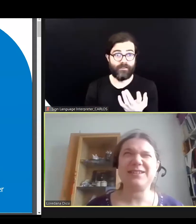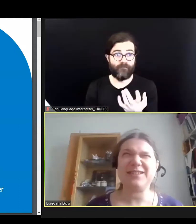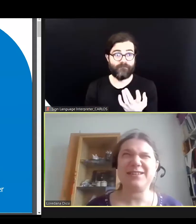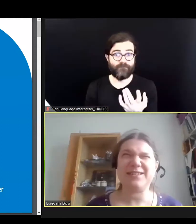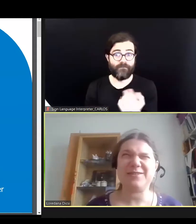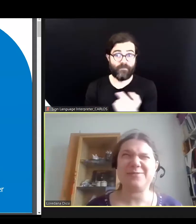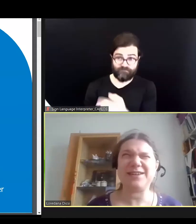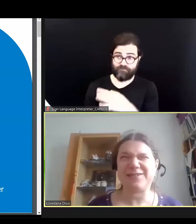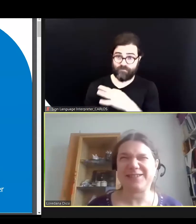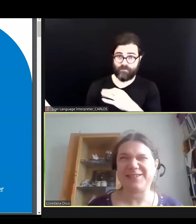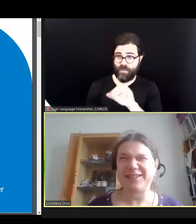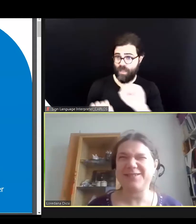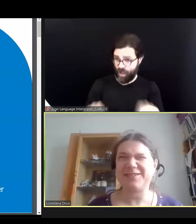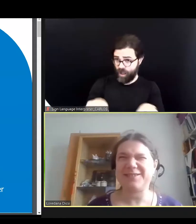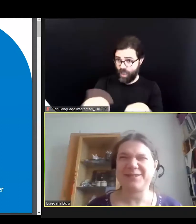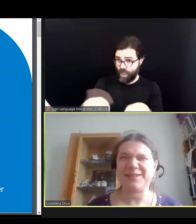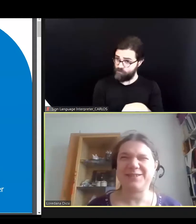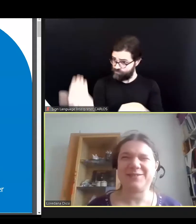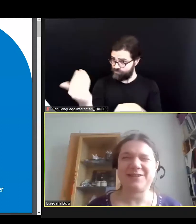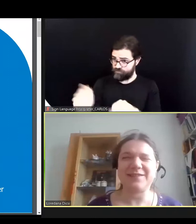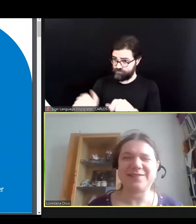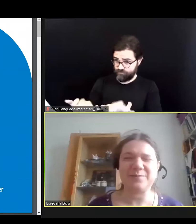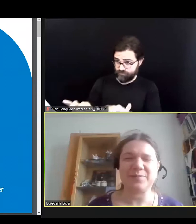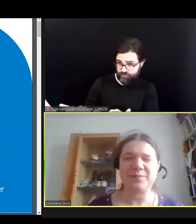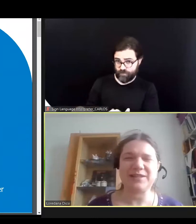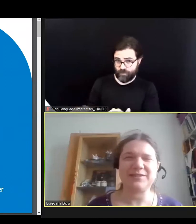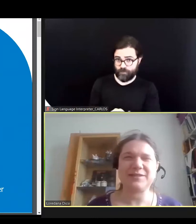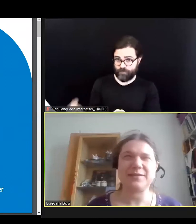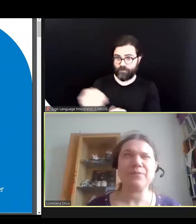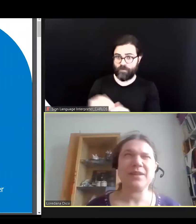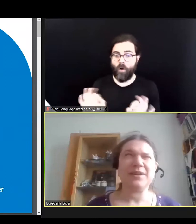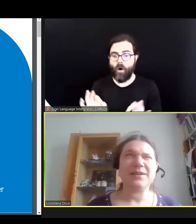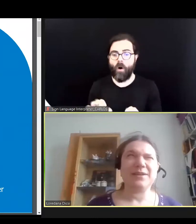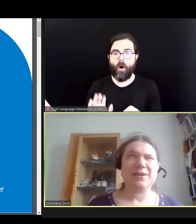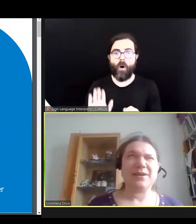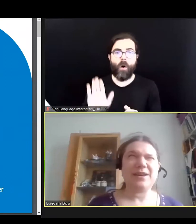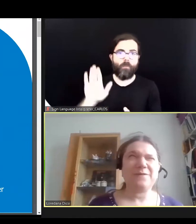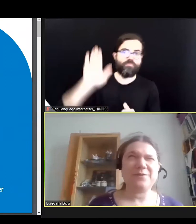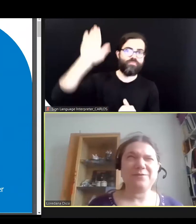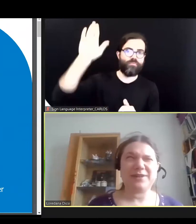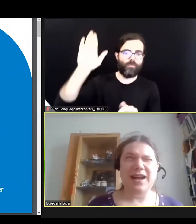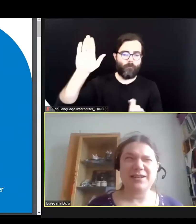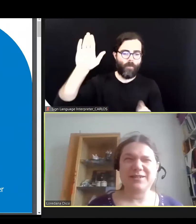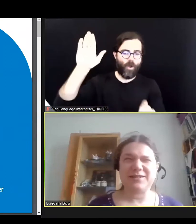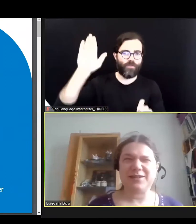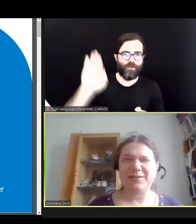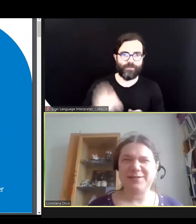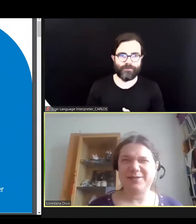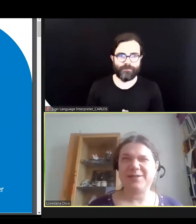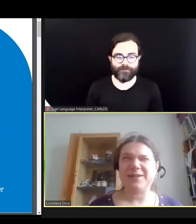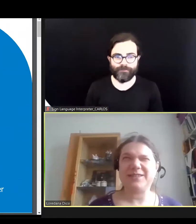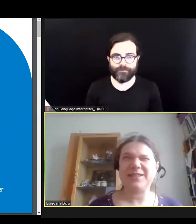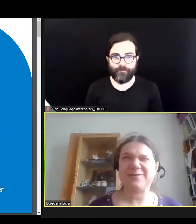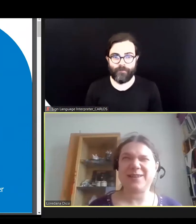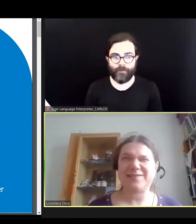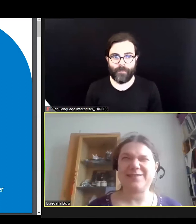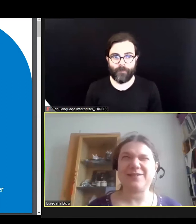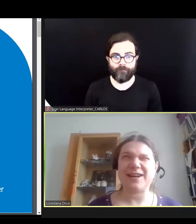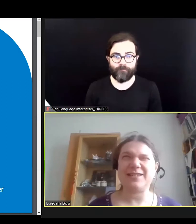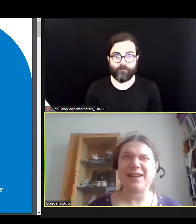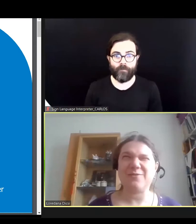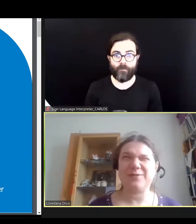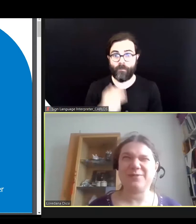react in a way or in another using the reaction buttons. If you answer at this